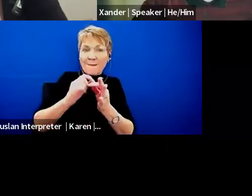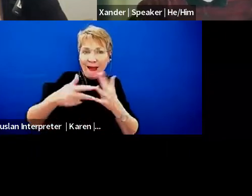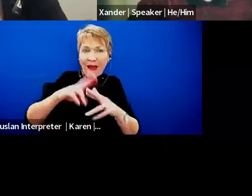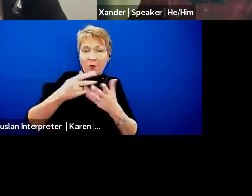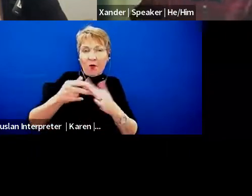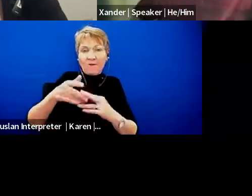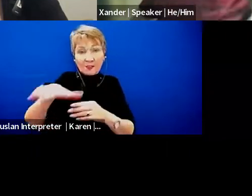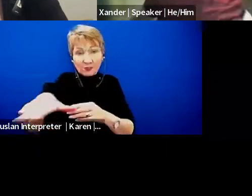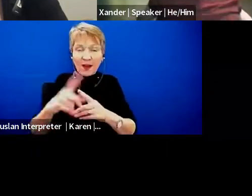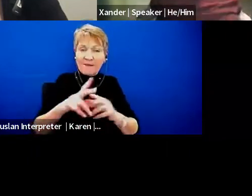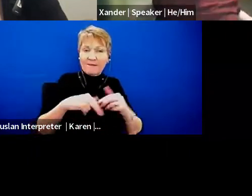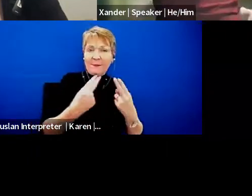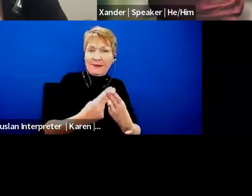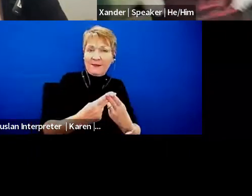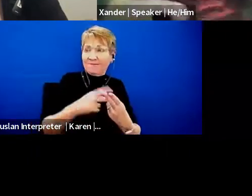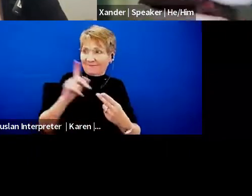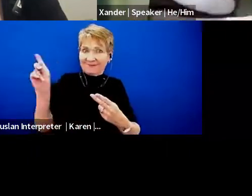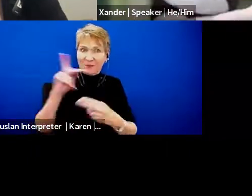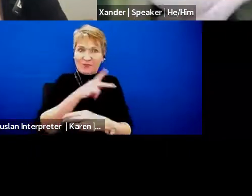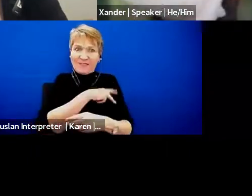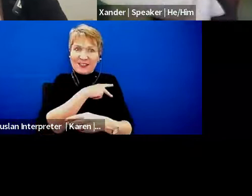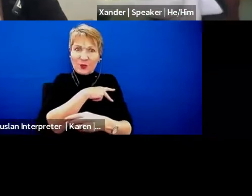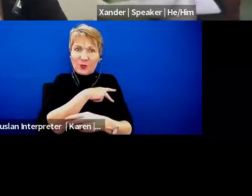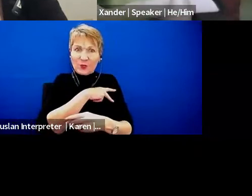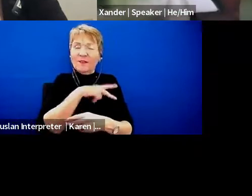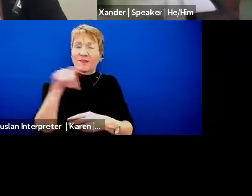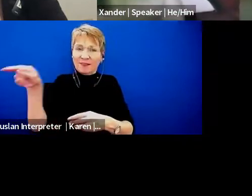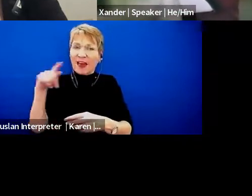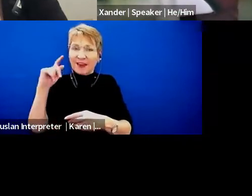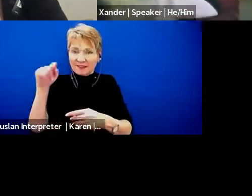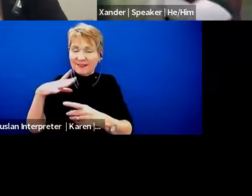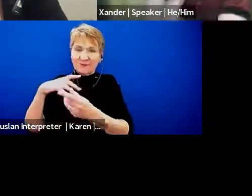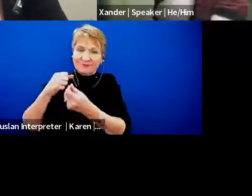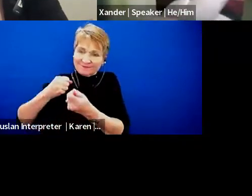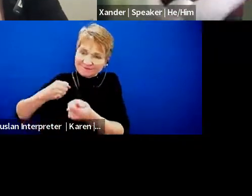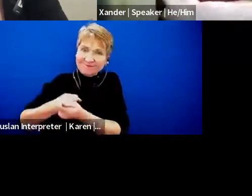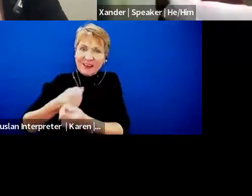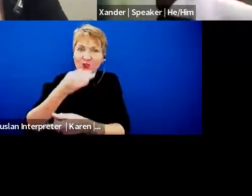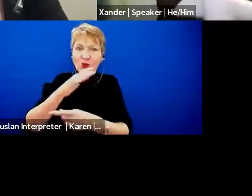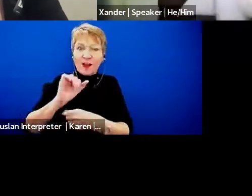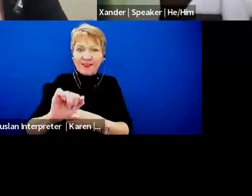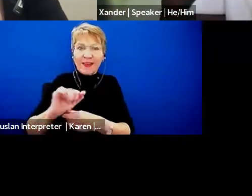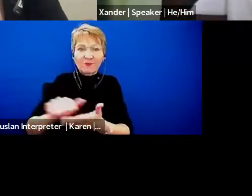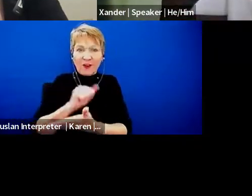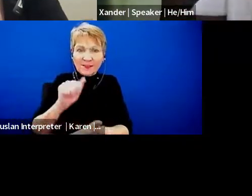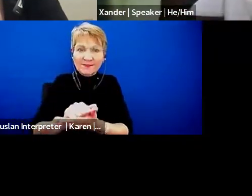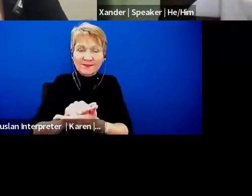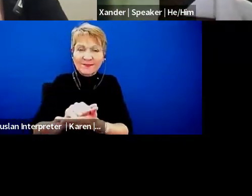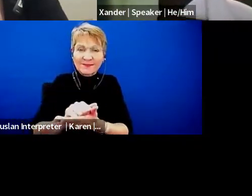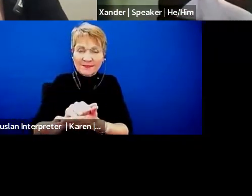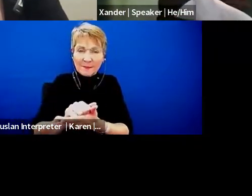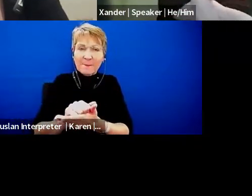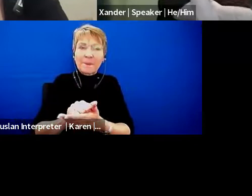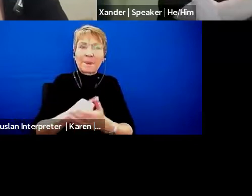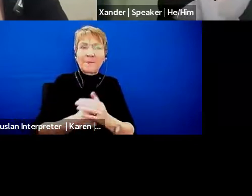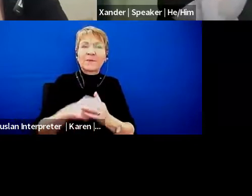primary focus should be to help to seek out and defend your child's rights and interests. The CYDA website or Ask Izzy